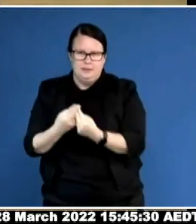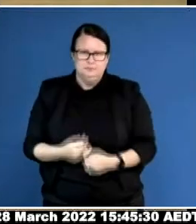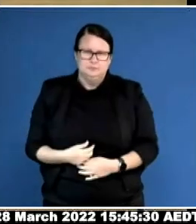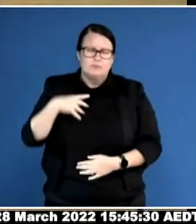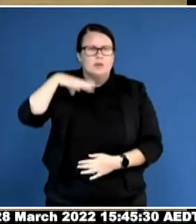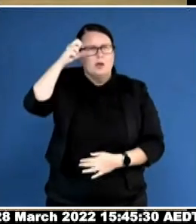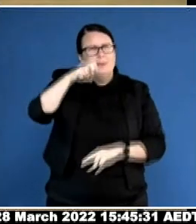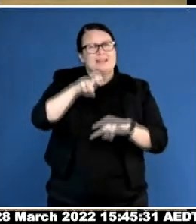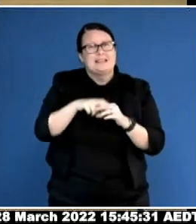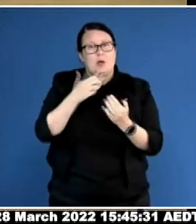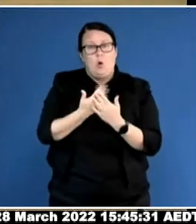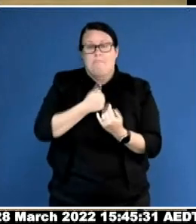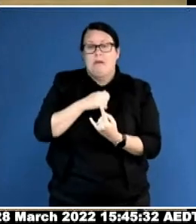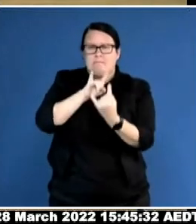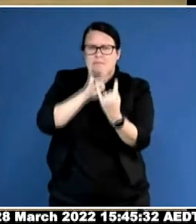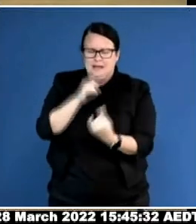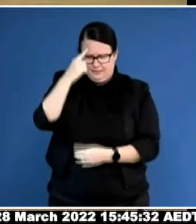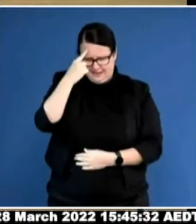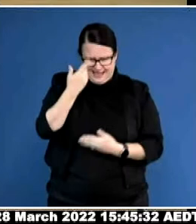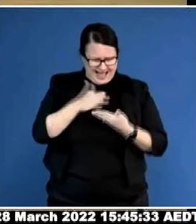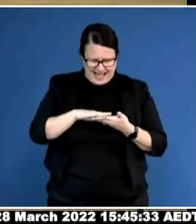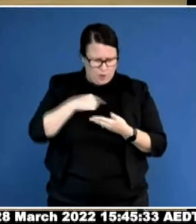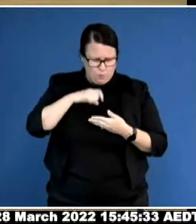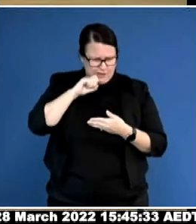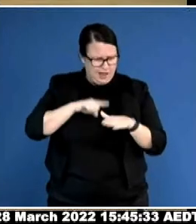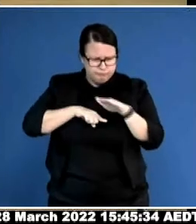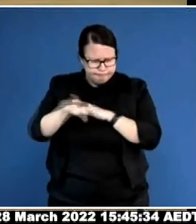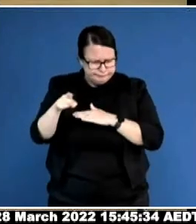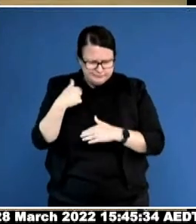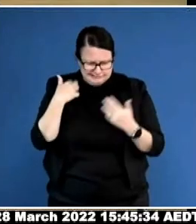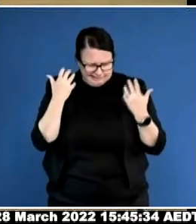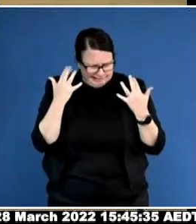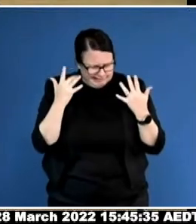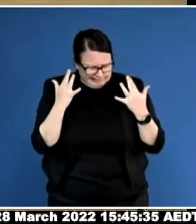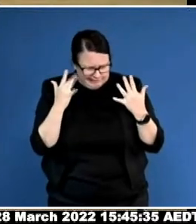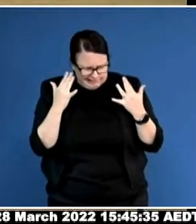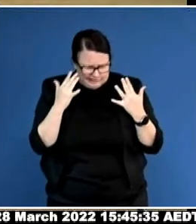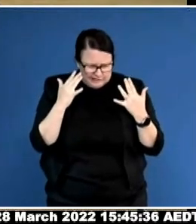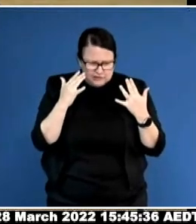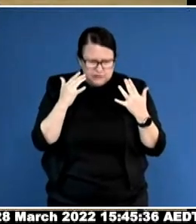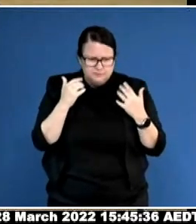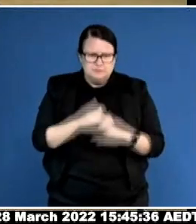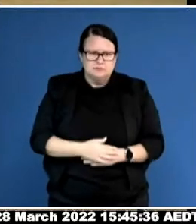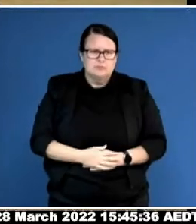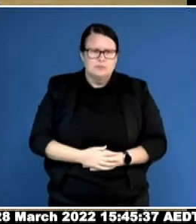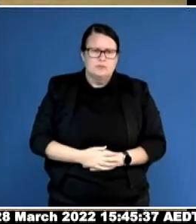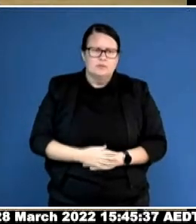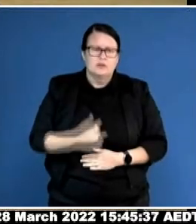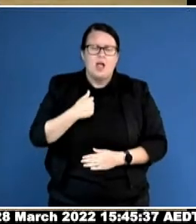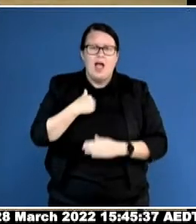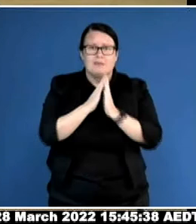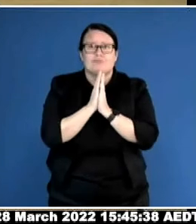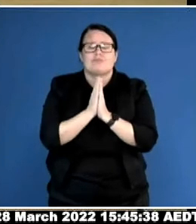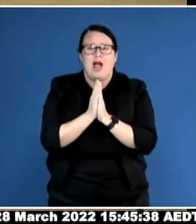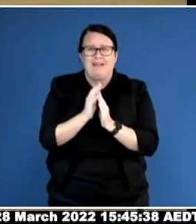one night and thinking, how am I going to get out? I actually prayed for the first time in so long. I